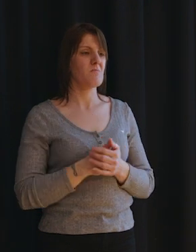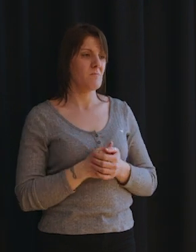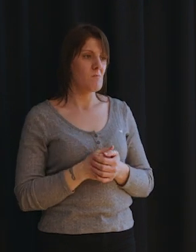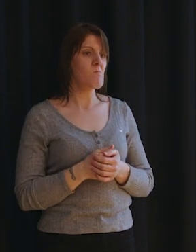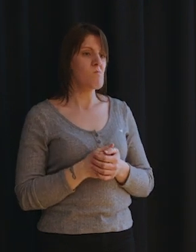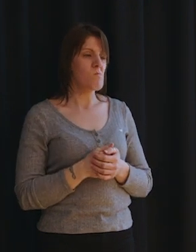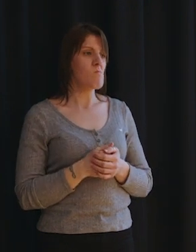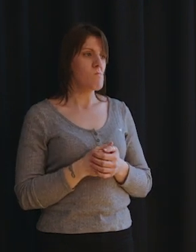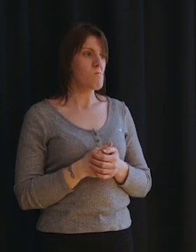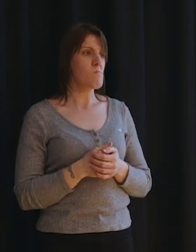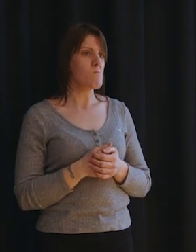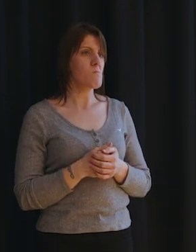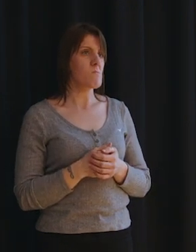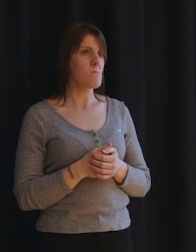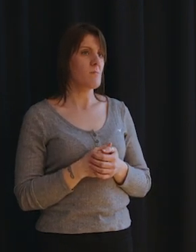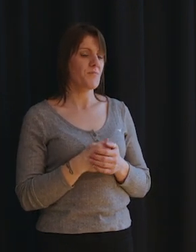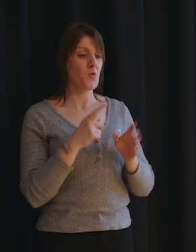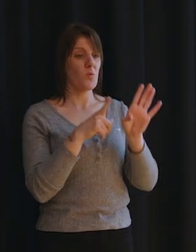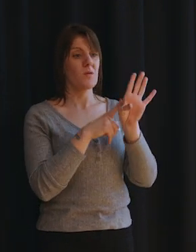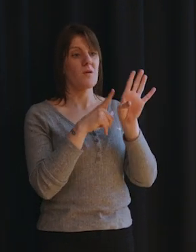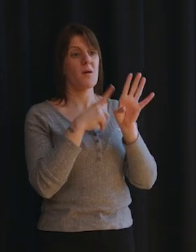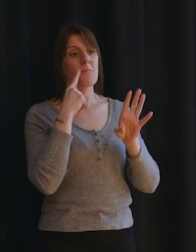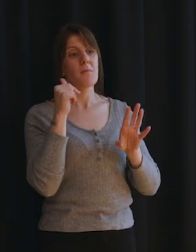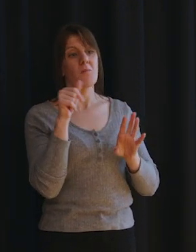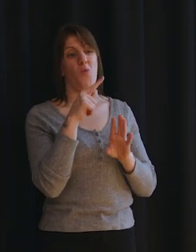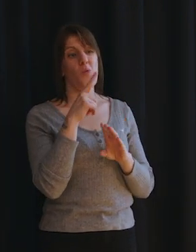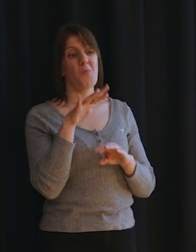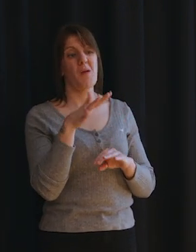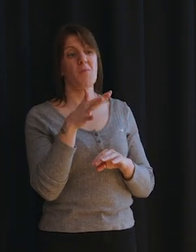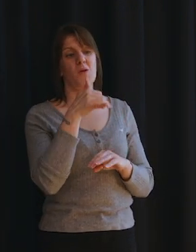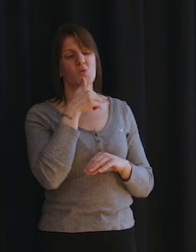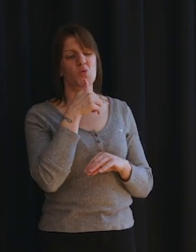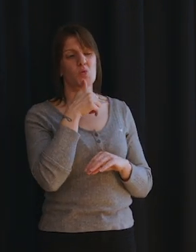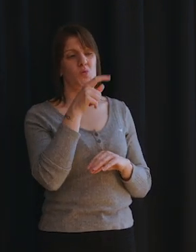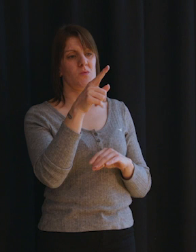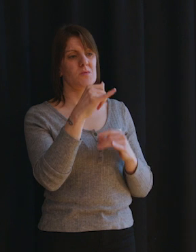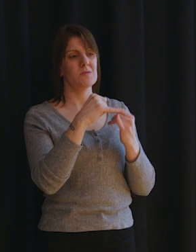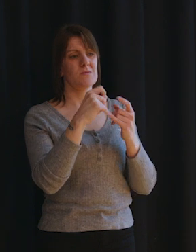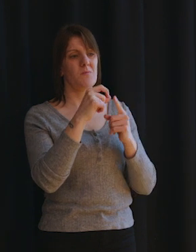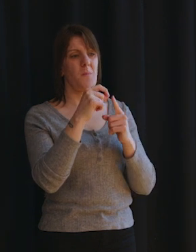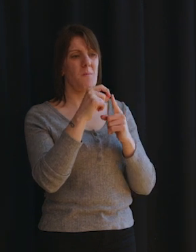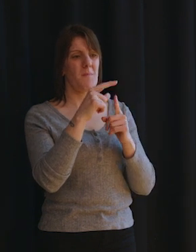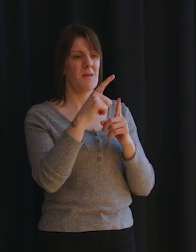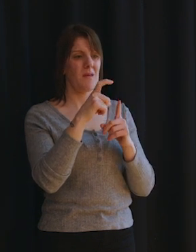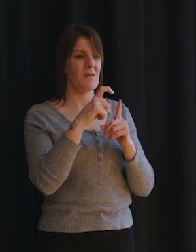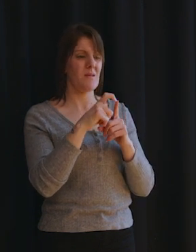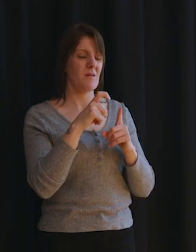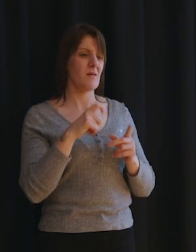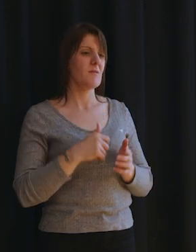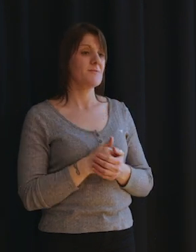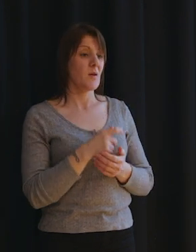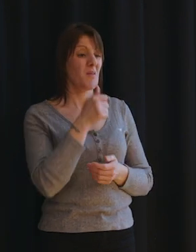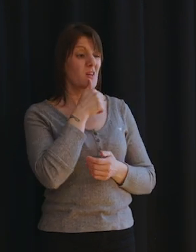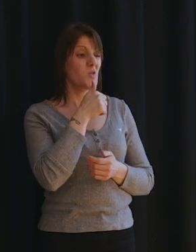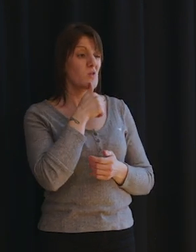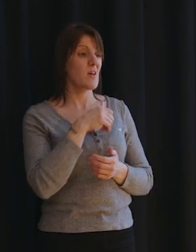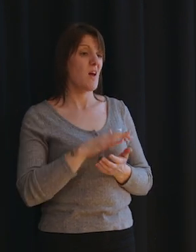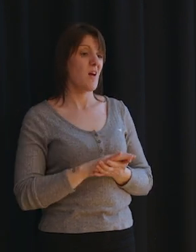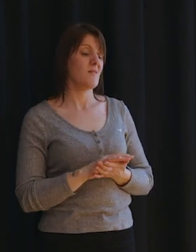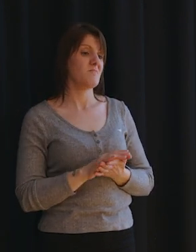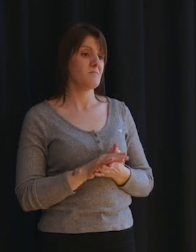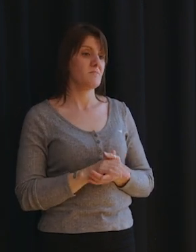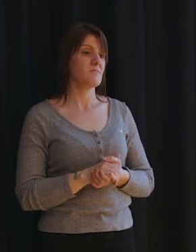well. So young people might use kind of that kind of recreationally as well, okay, as a way of